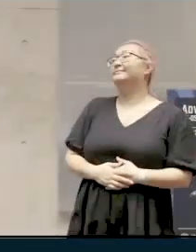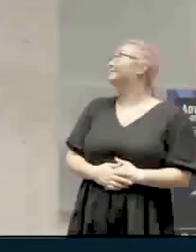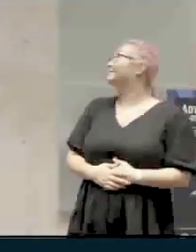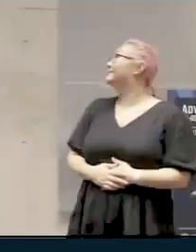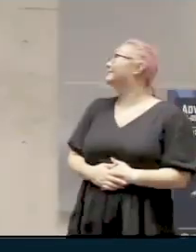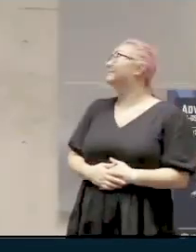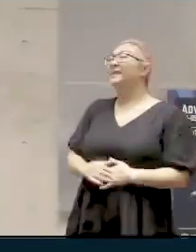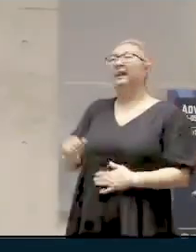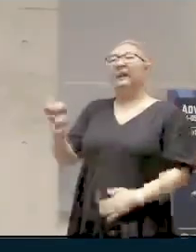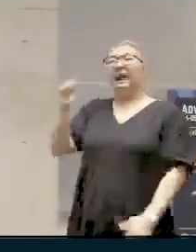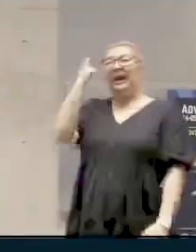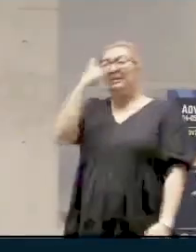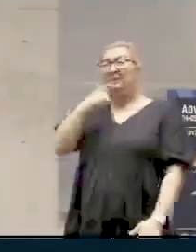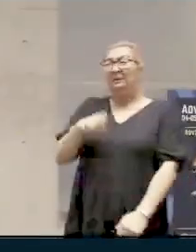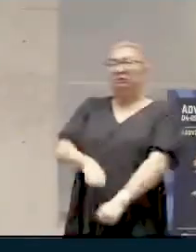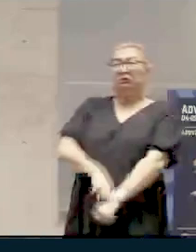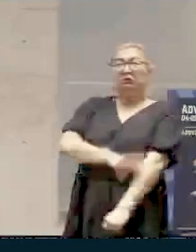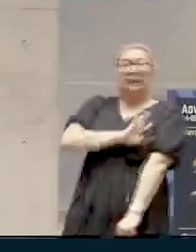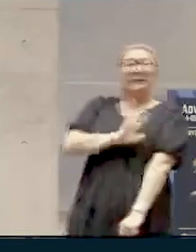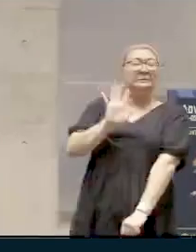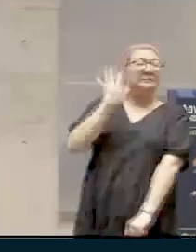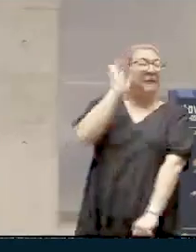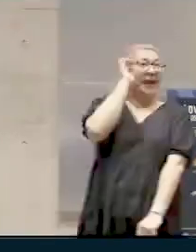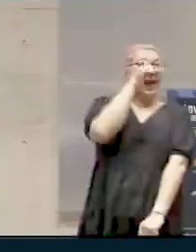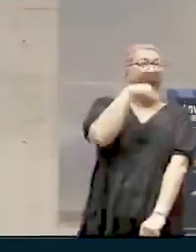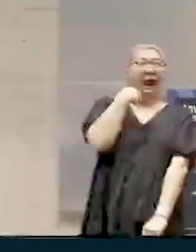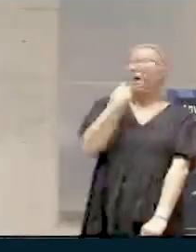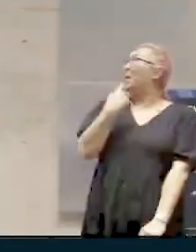his face creeps me out. I think it's